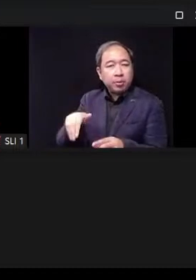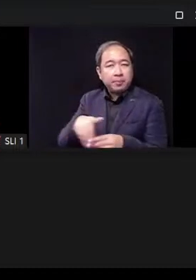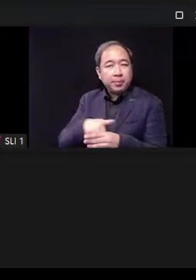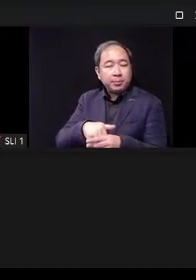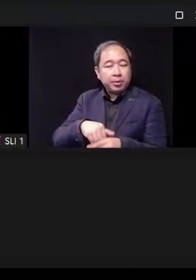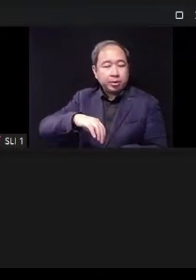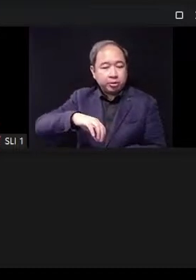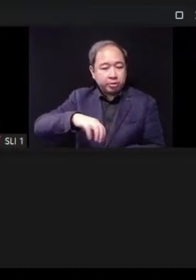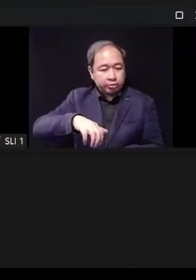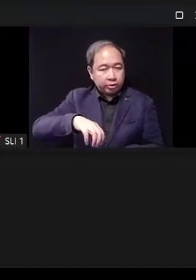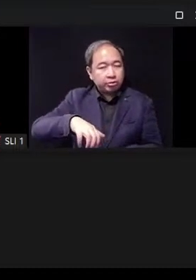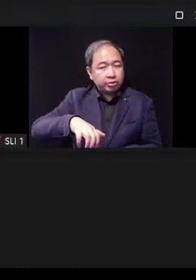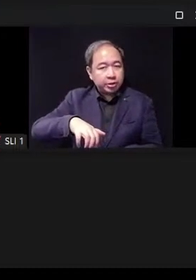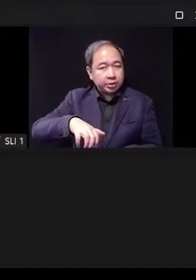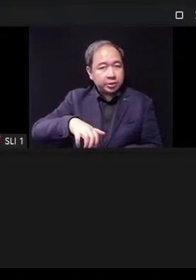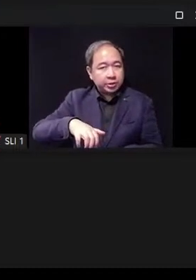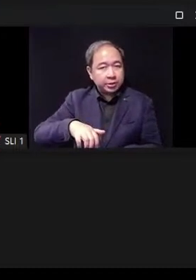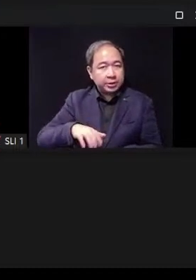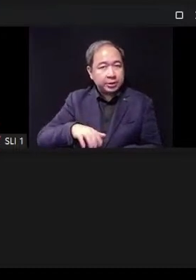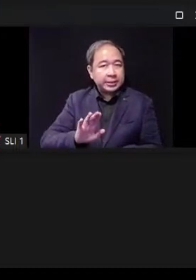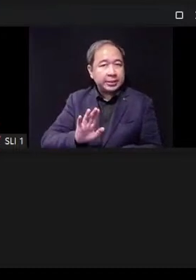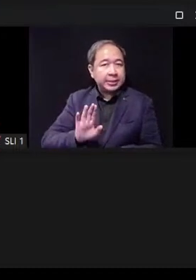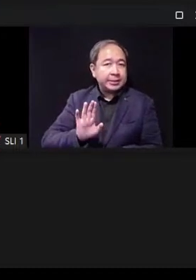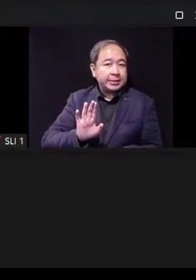states in their,